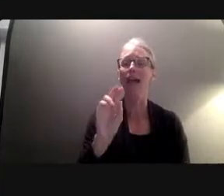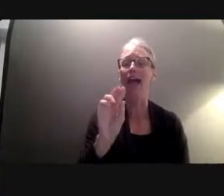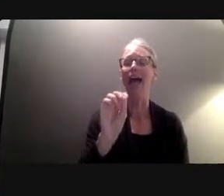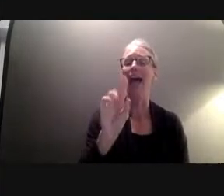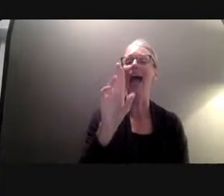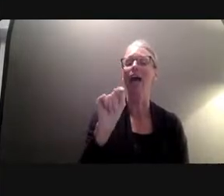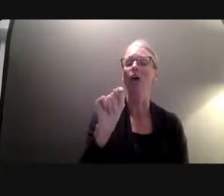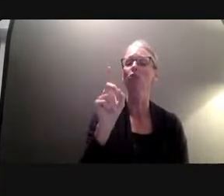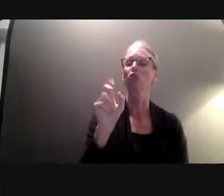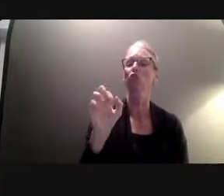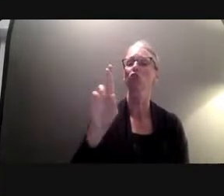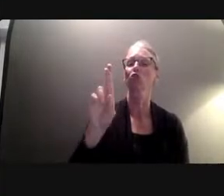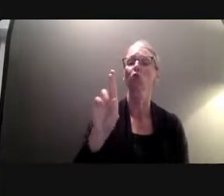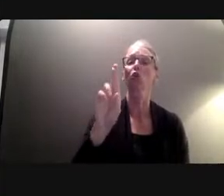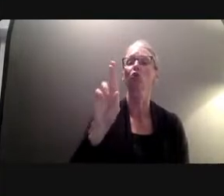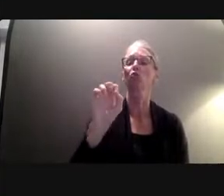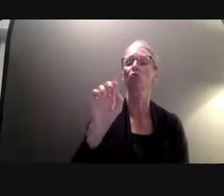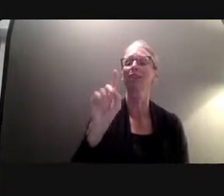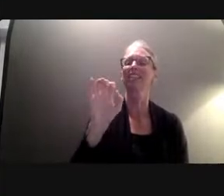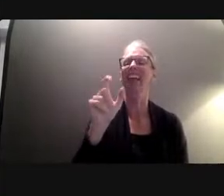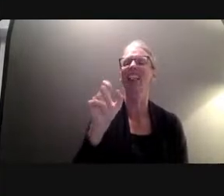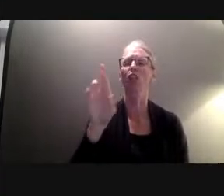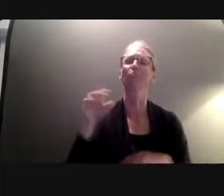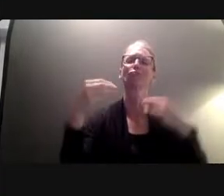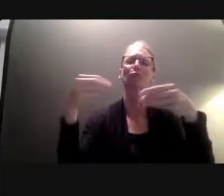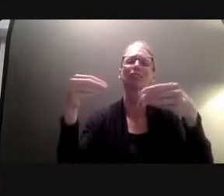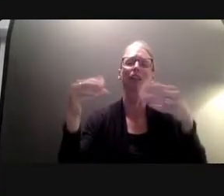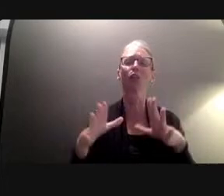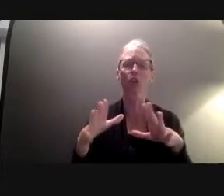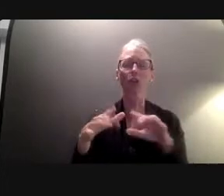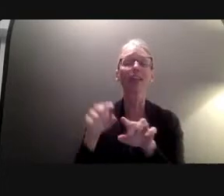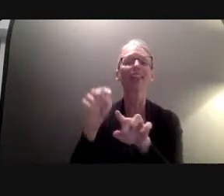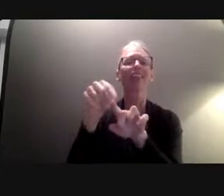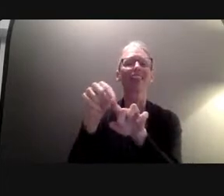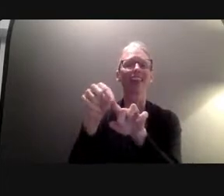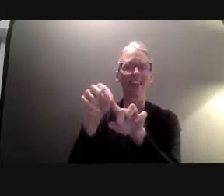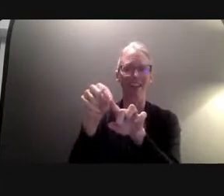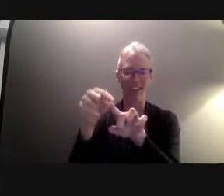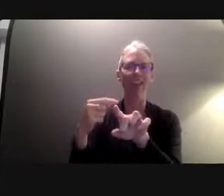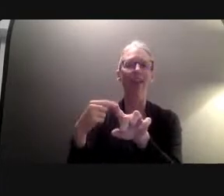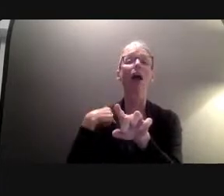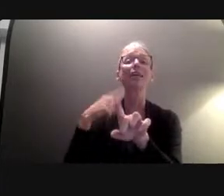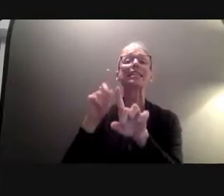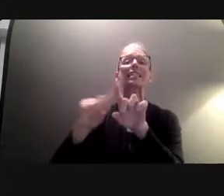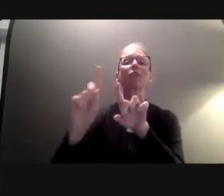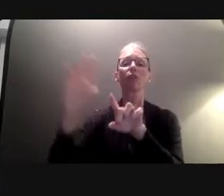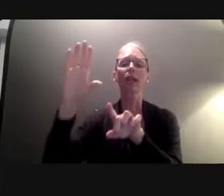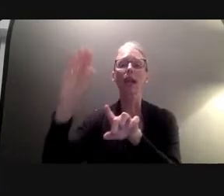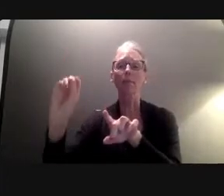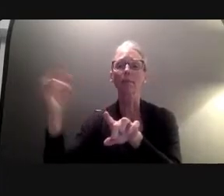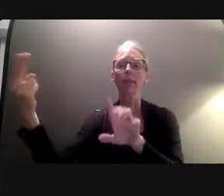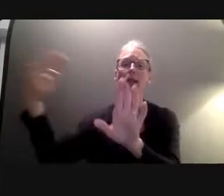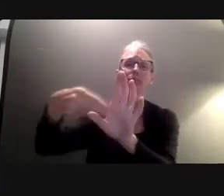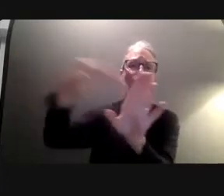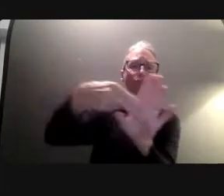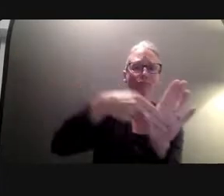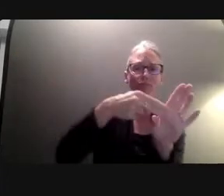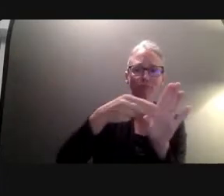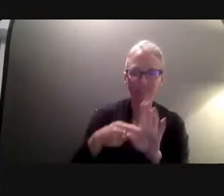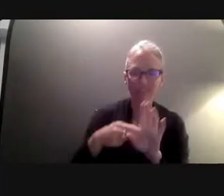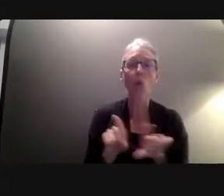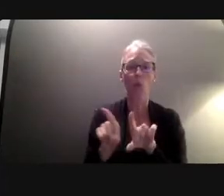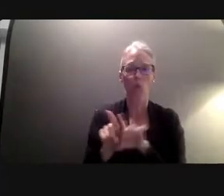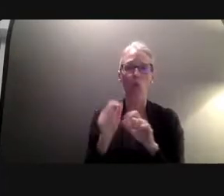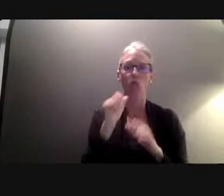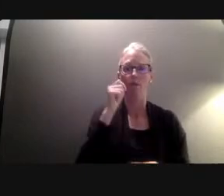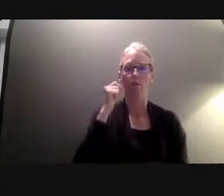or also sometimes there's different nonprofits that come as well. And a lot of I